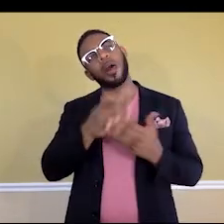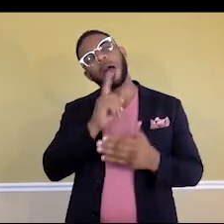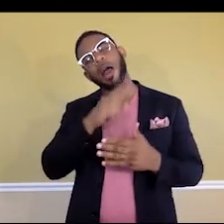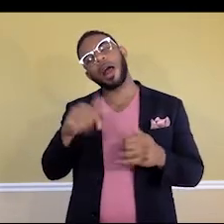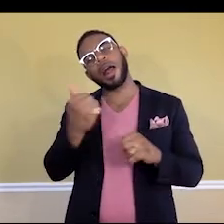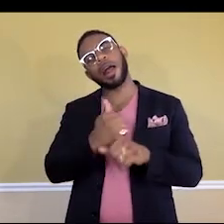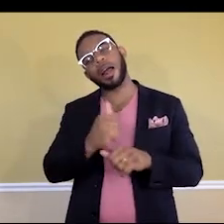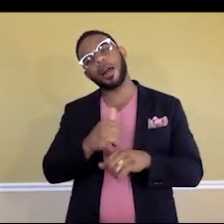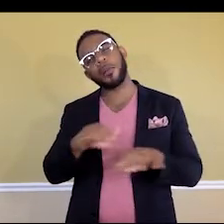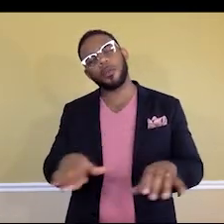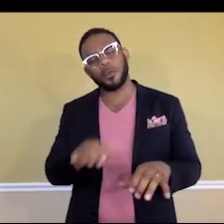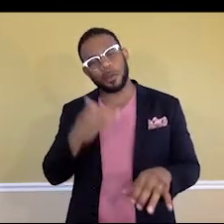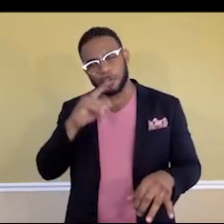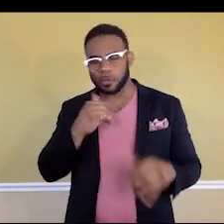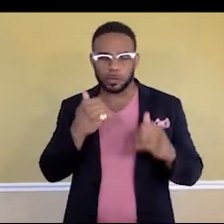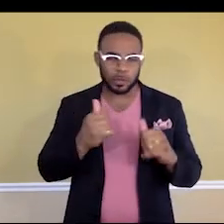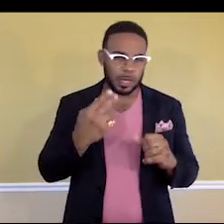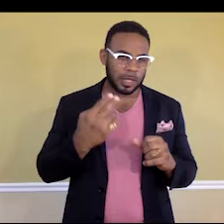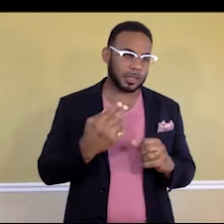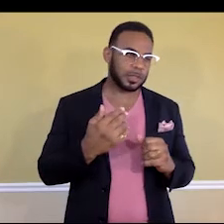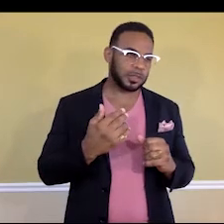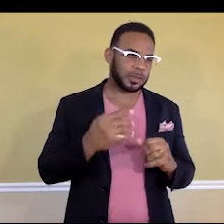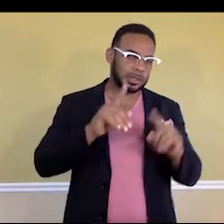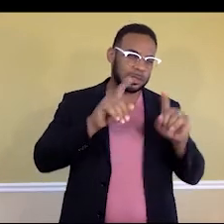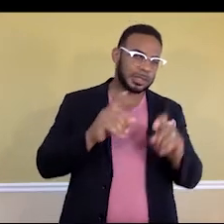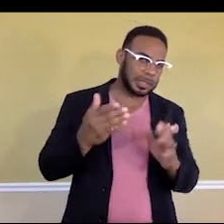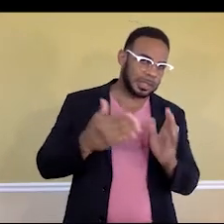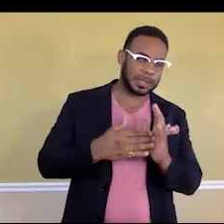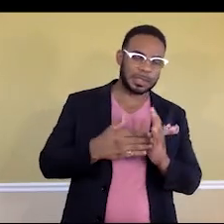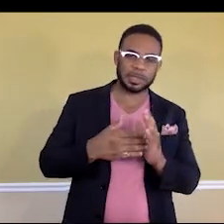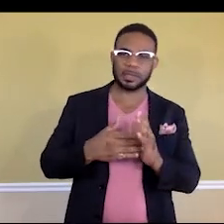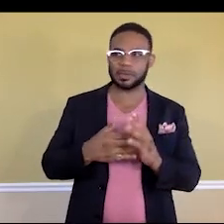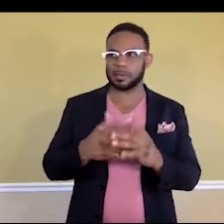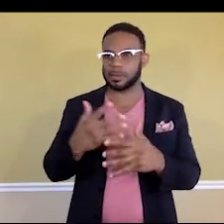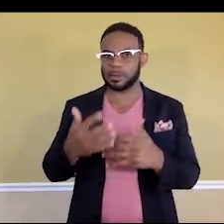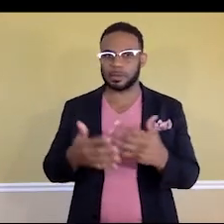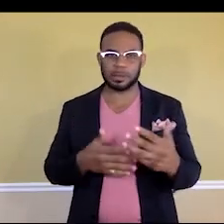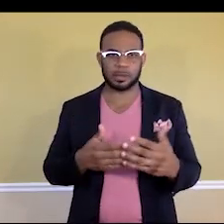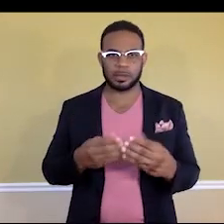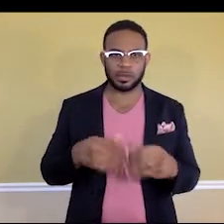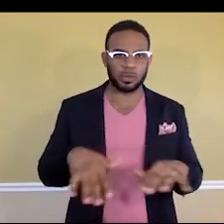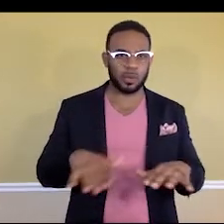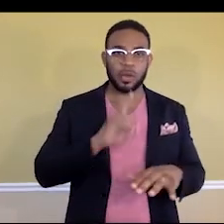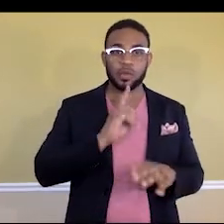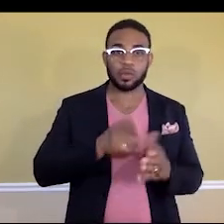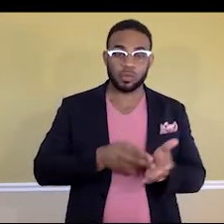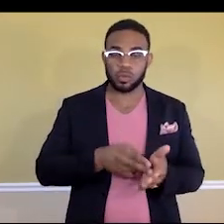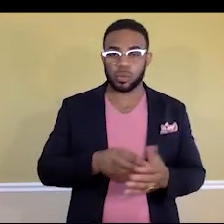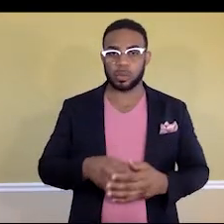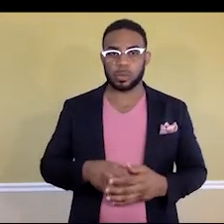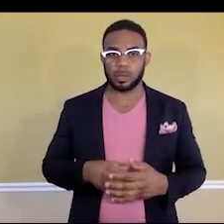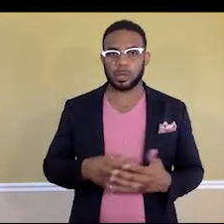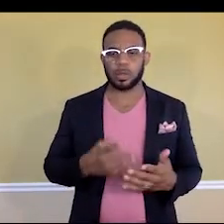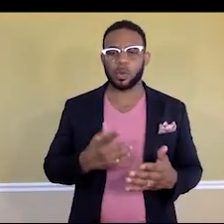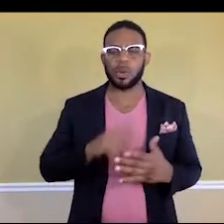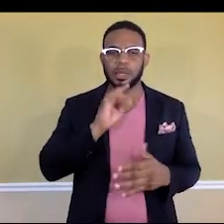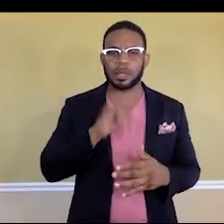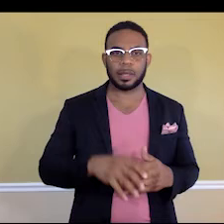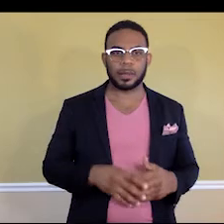these algorithms performing if they're trying to test against the ground truth. What is